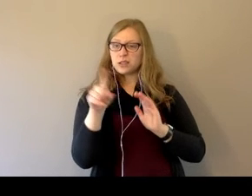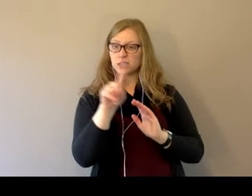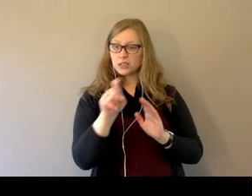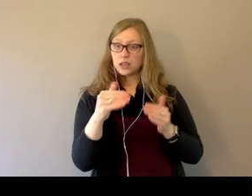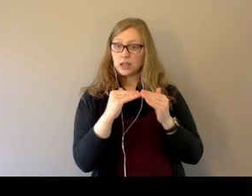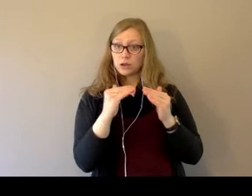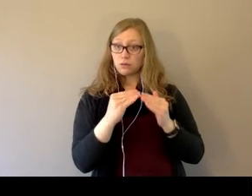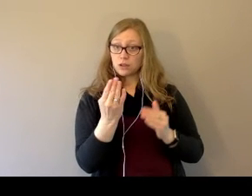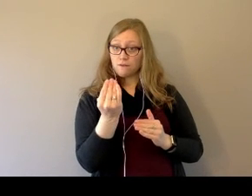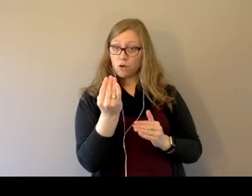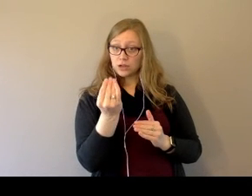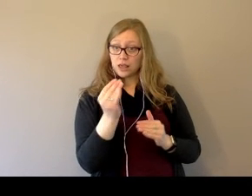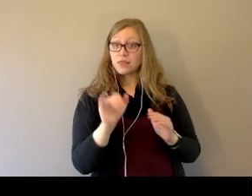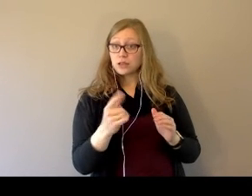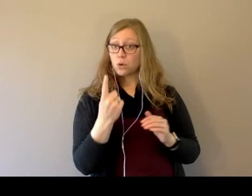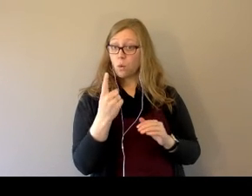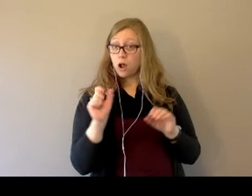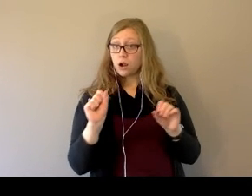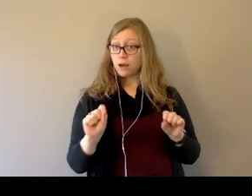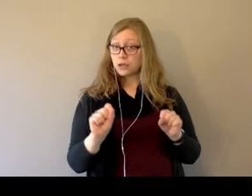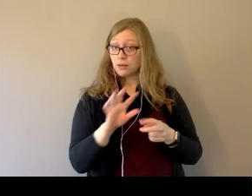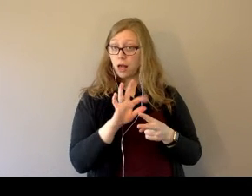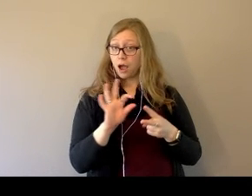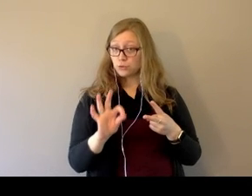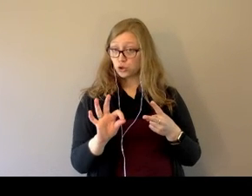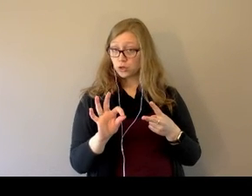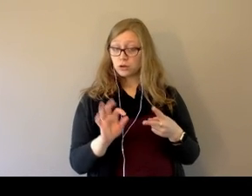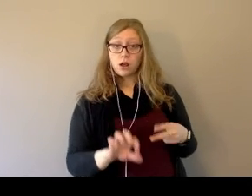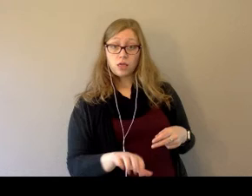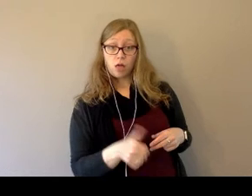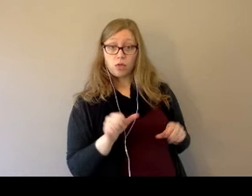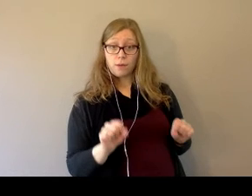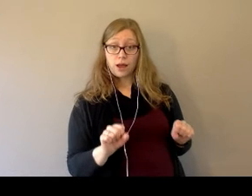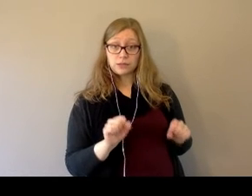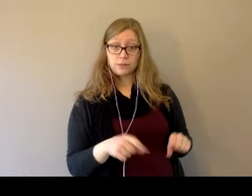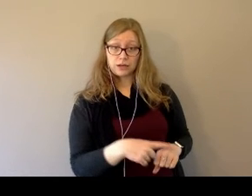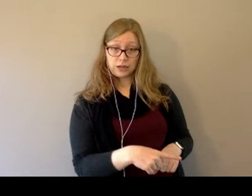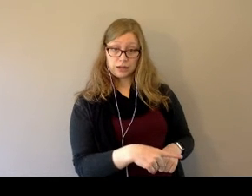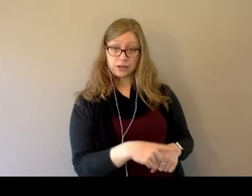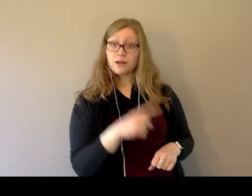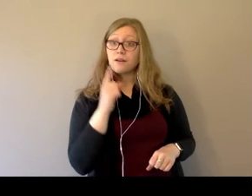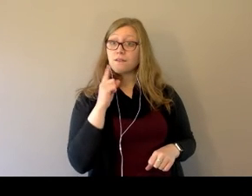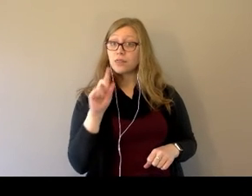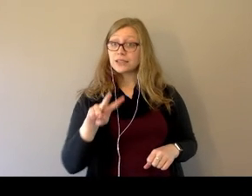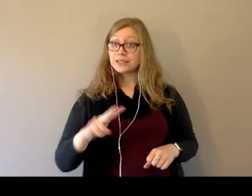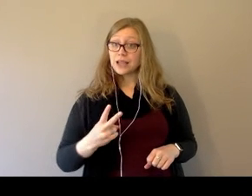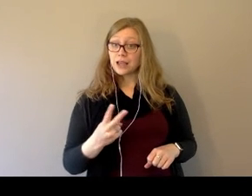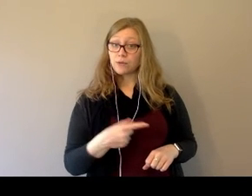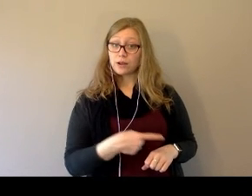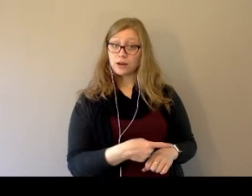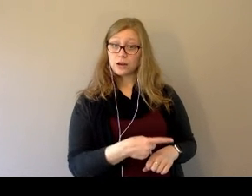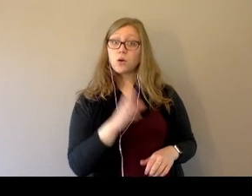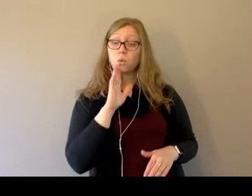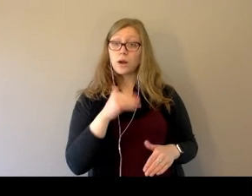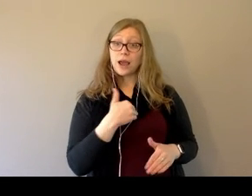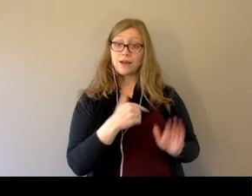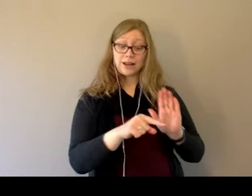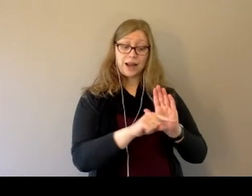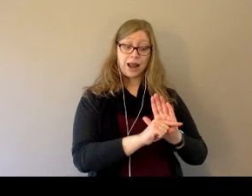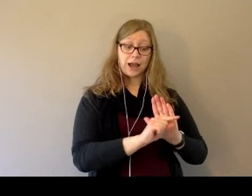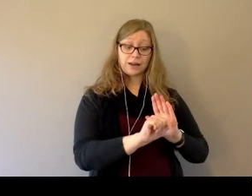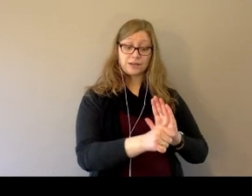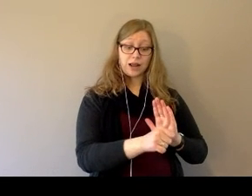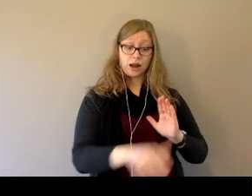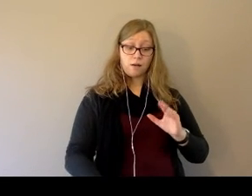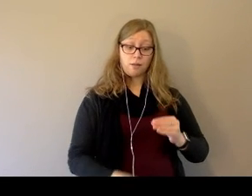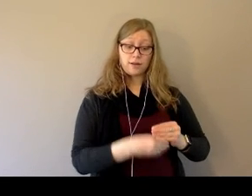one possibility. The other possibility, if I add 4 to both sides of the other one, is that I have negative 10 plus 4. So then z